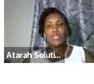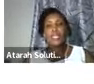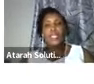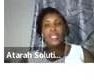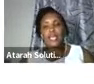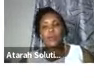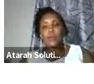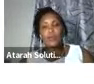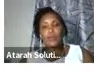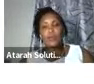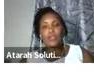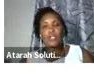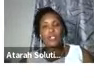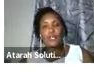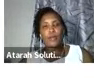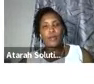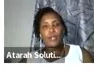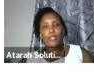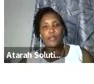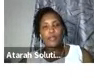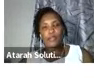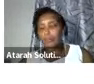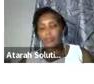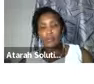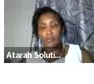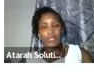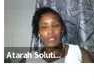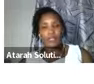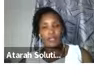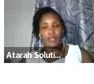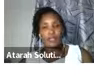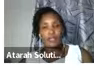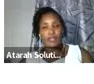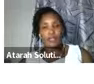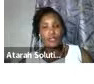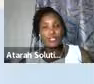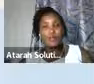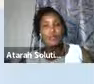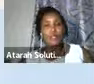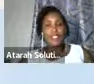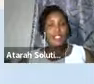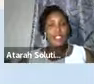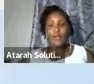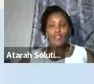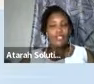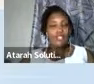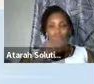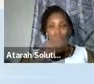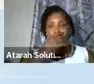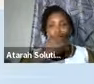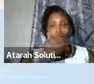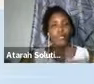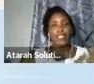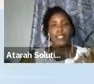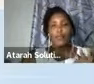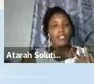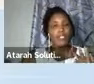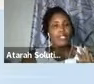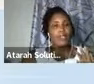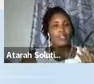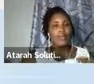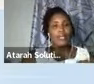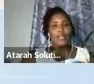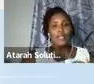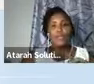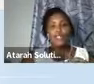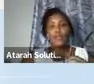with me, and we will be able to link you up with Pathway Service Solutions. And then allow me to just recognize our